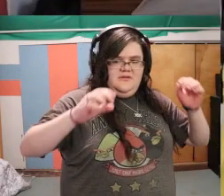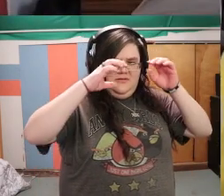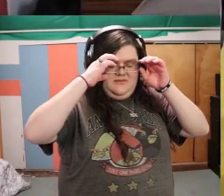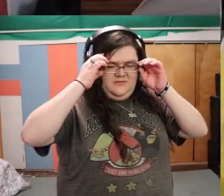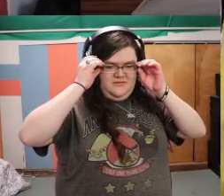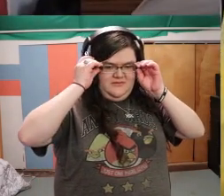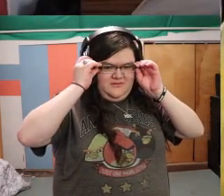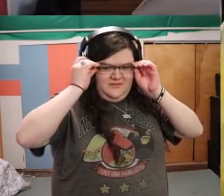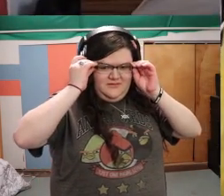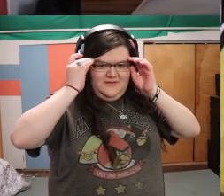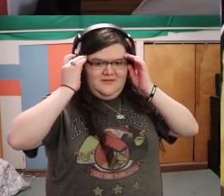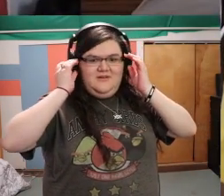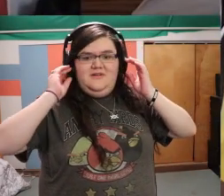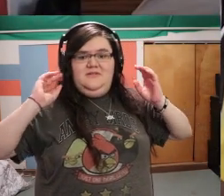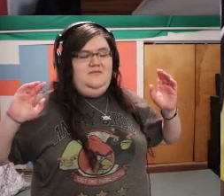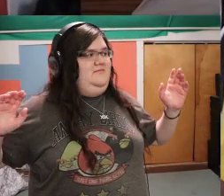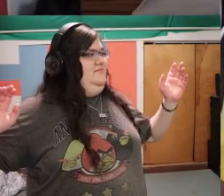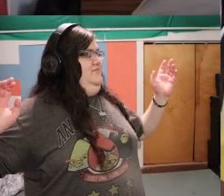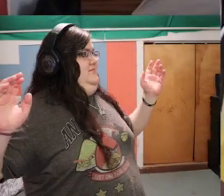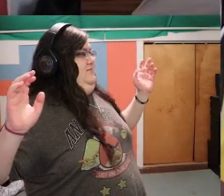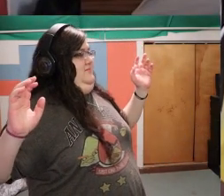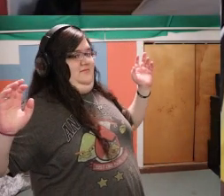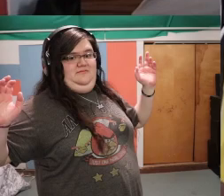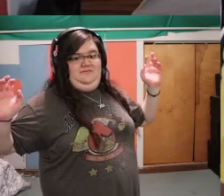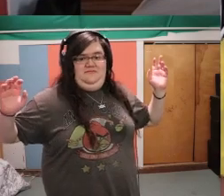say you adopted? What? Dad?